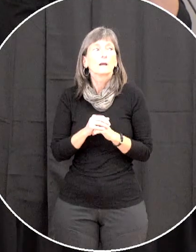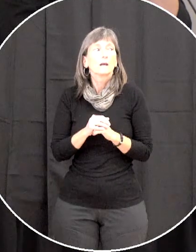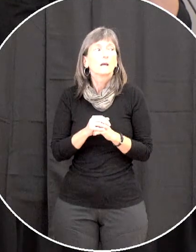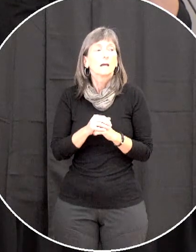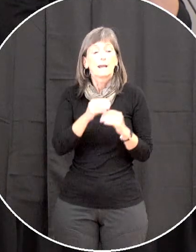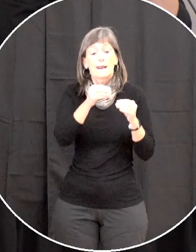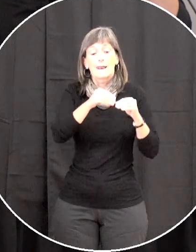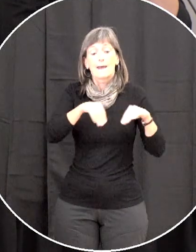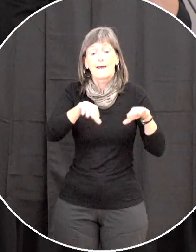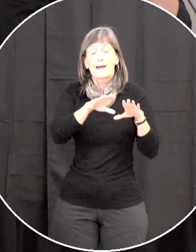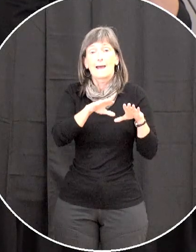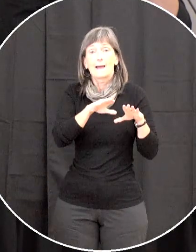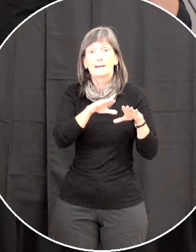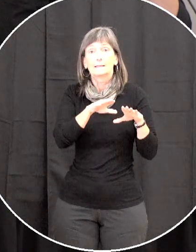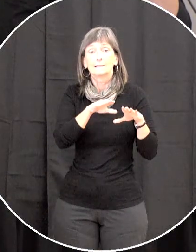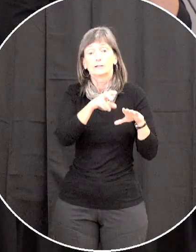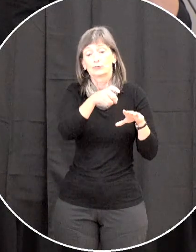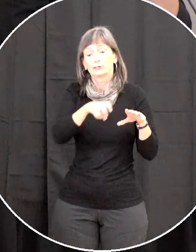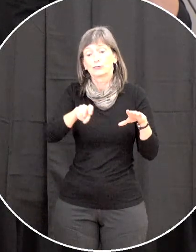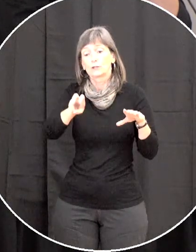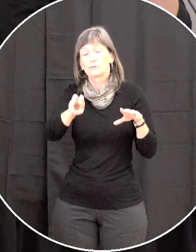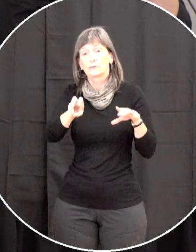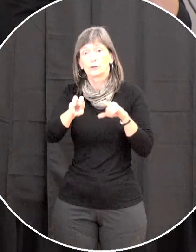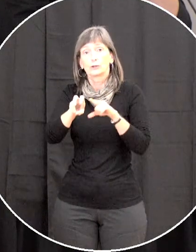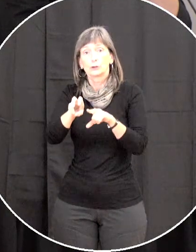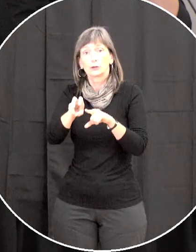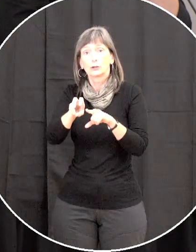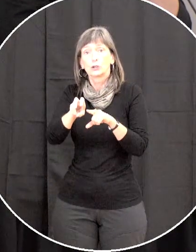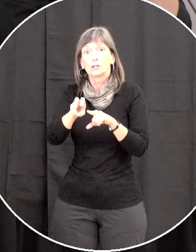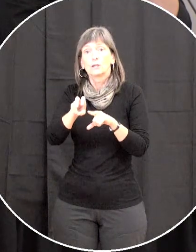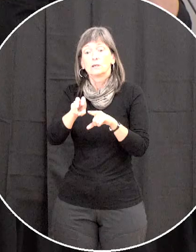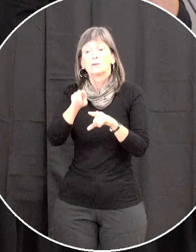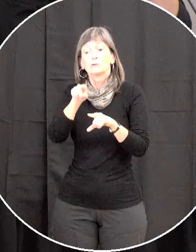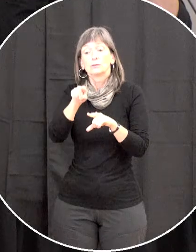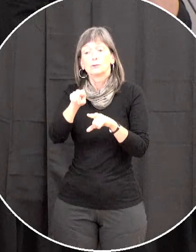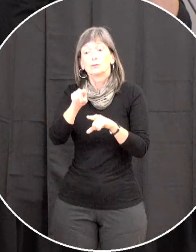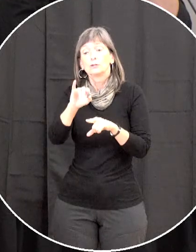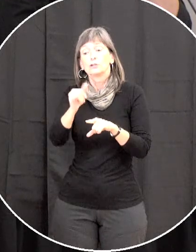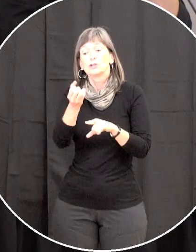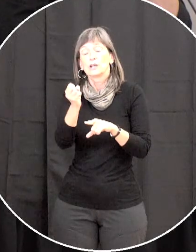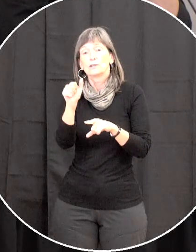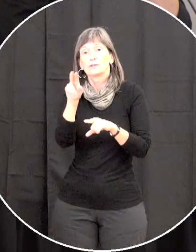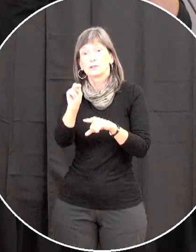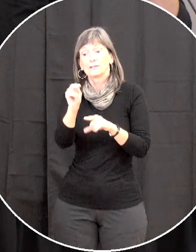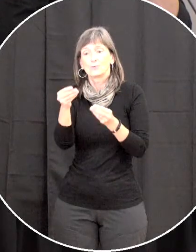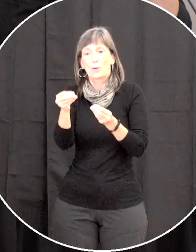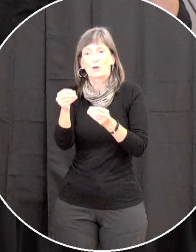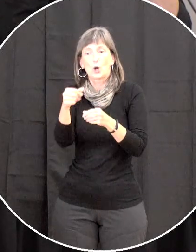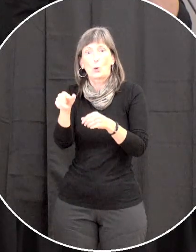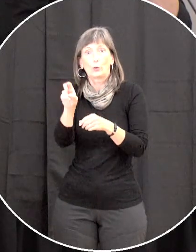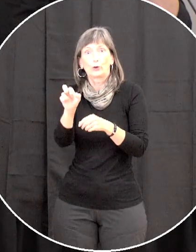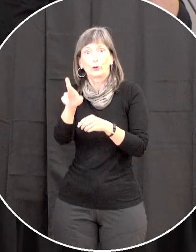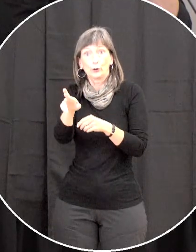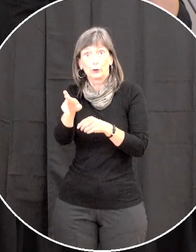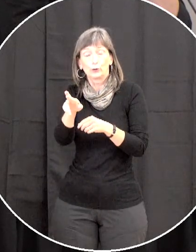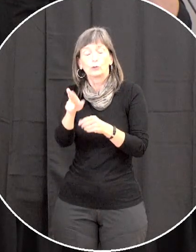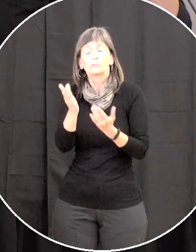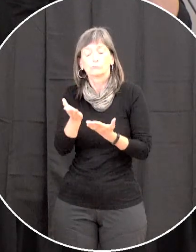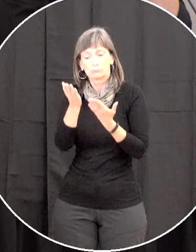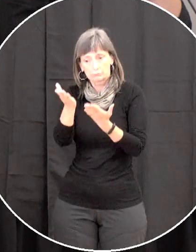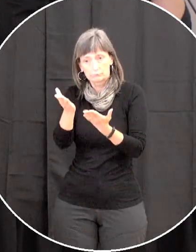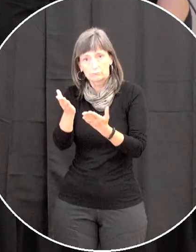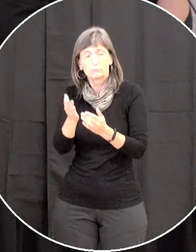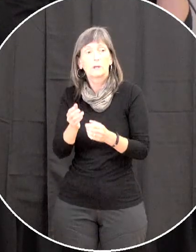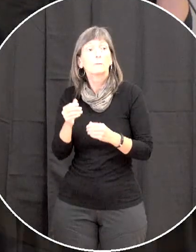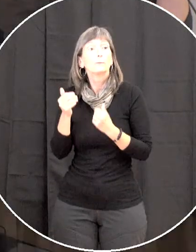of land at legal survey and expense of the recipient adjacent property owner, as recommended by Finance and Operations. So